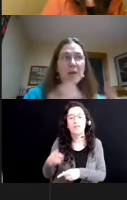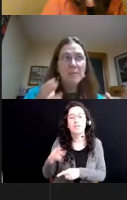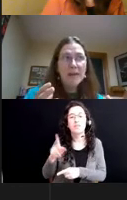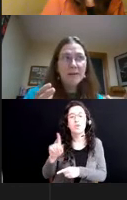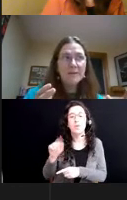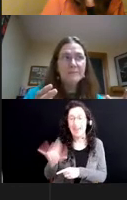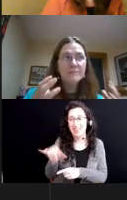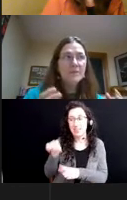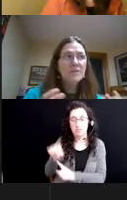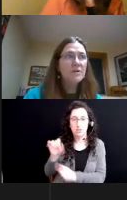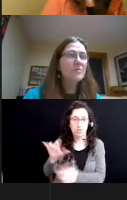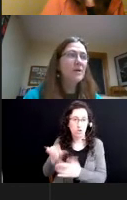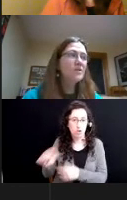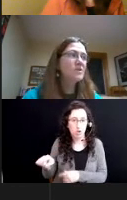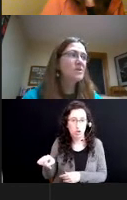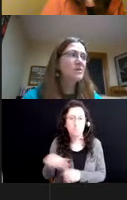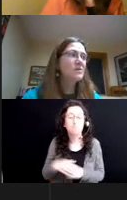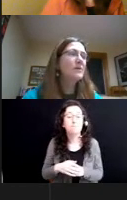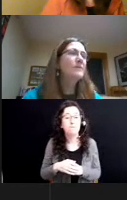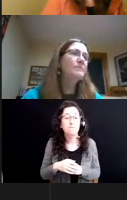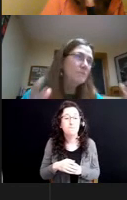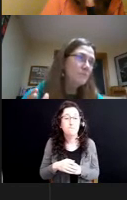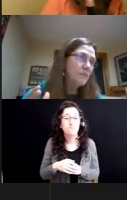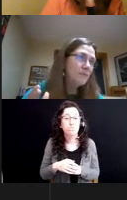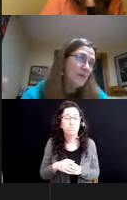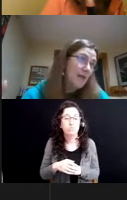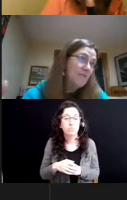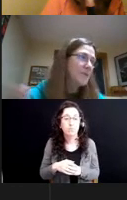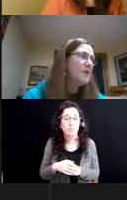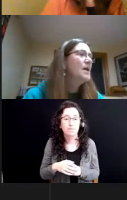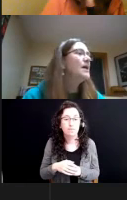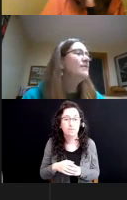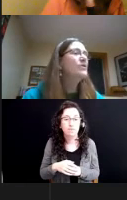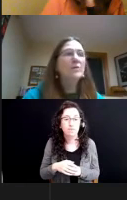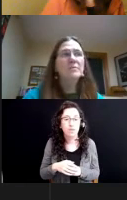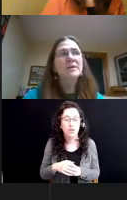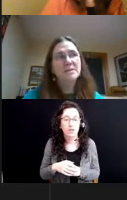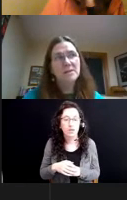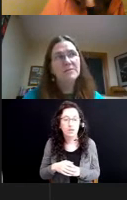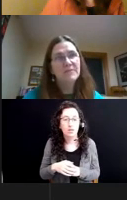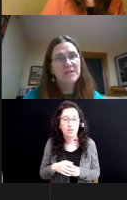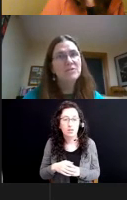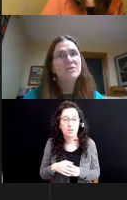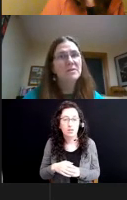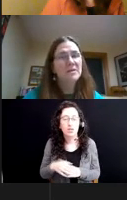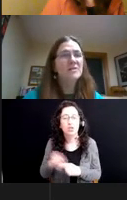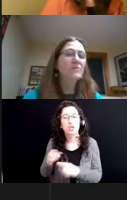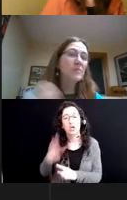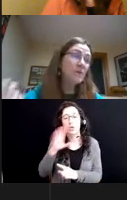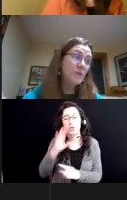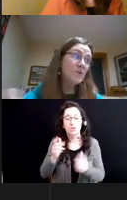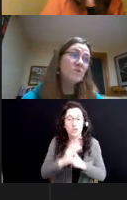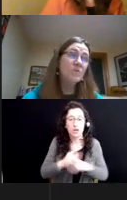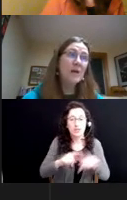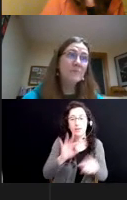compromise. They're pragmatic, restoration biologists are, when they have to be, and they're going to mix in the fescues and the things that are